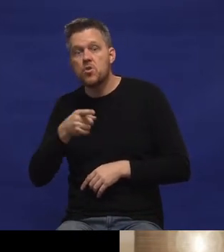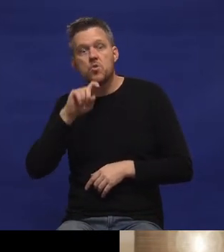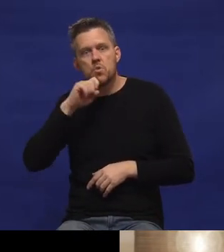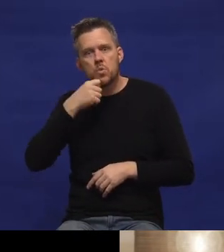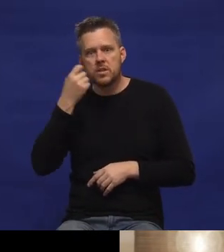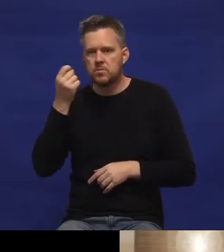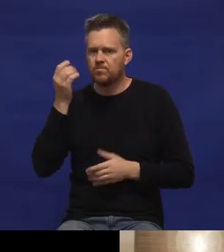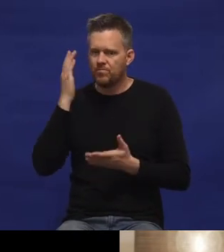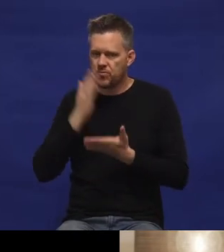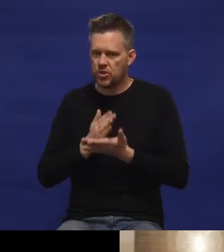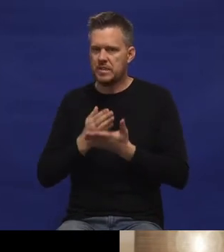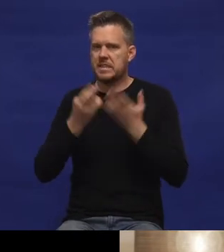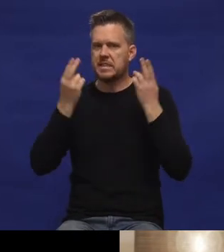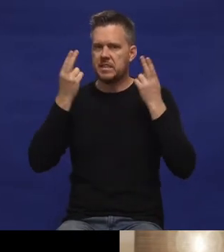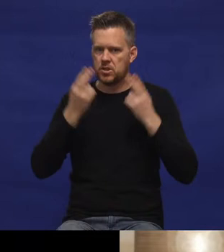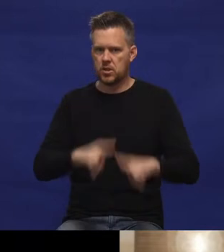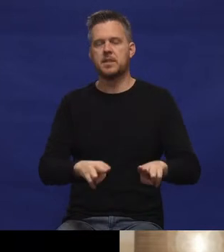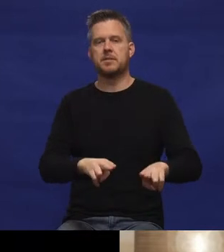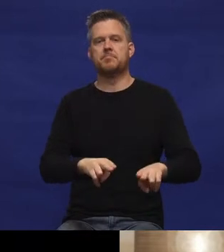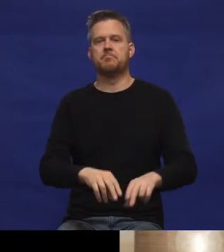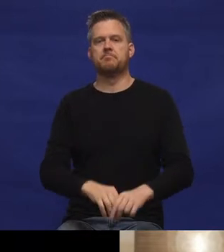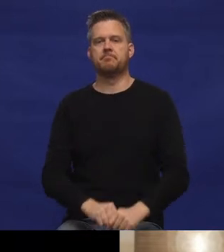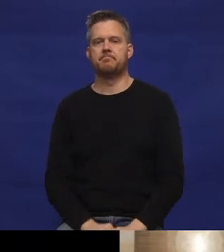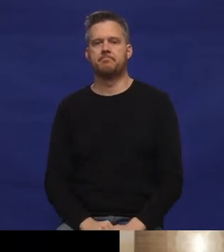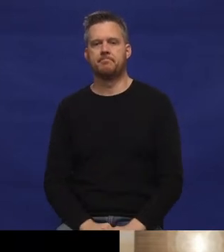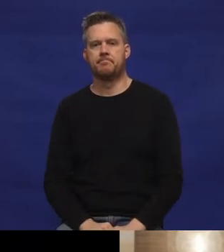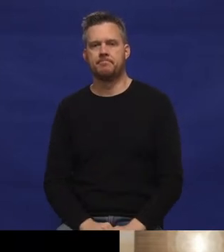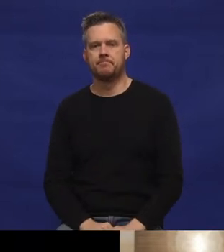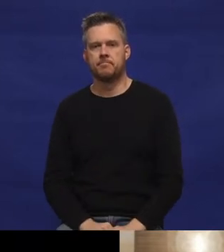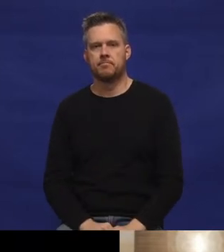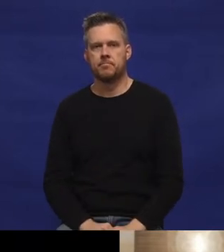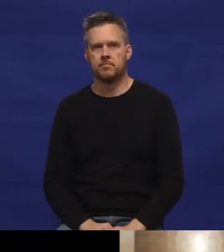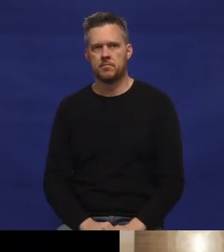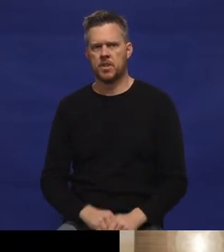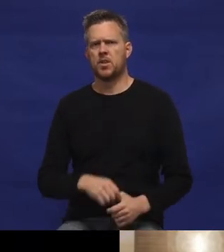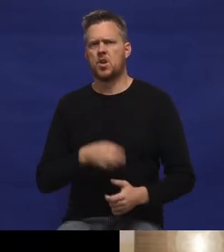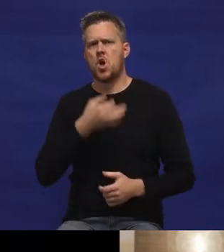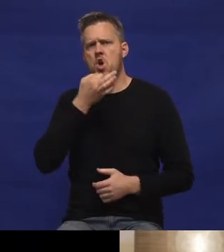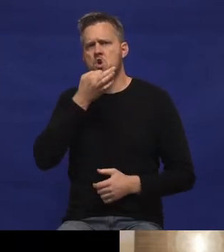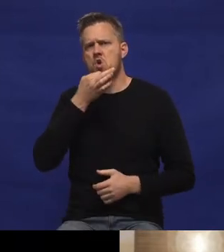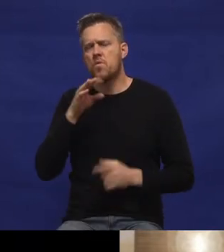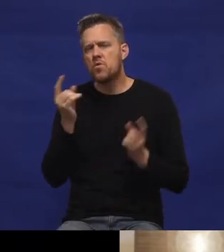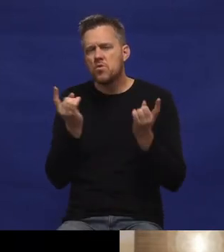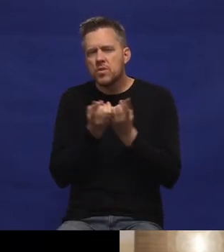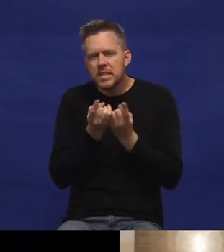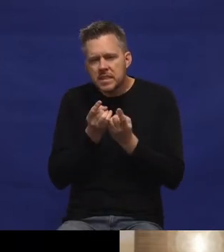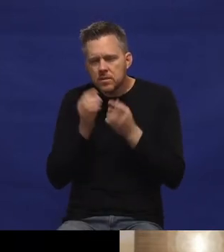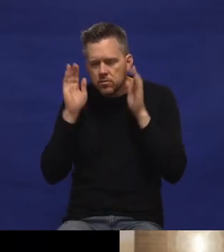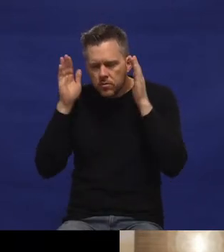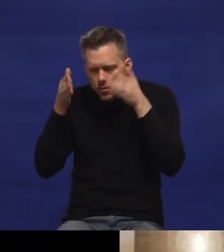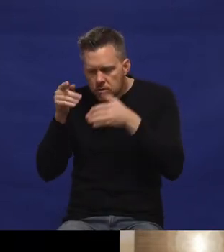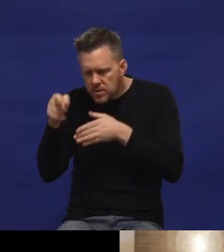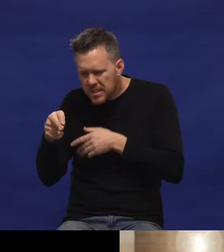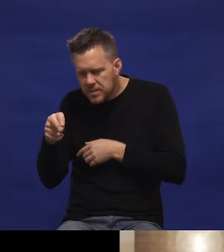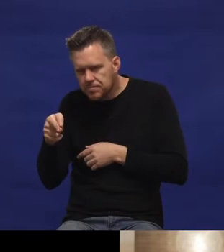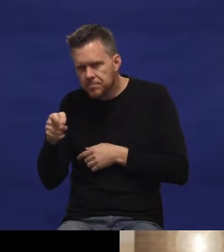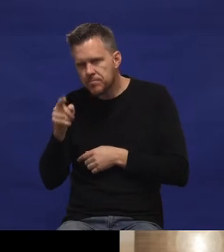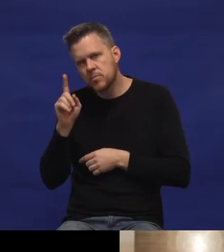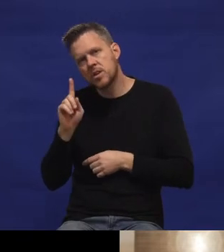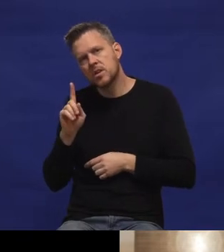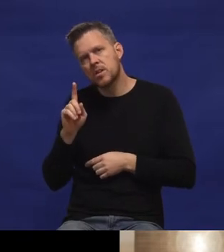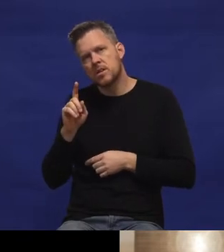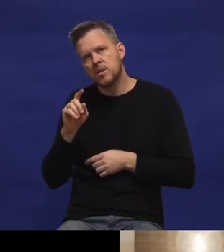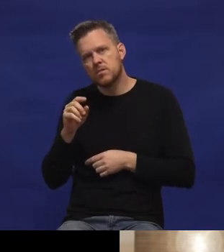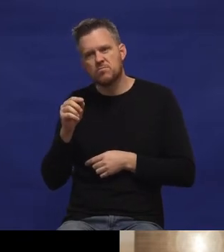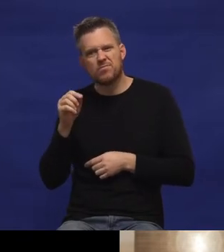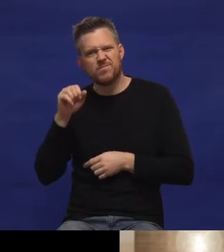you will certainly die. Now, there's a couple of things to point out right from the get-go.